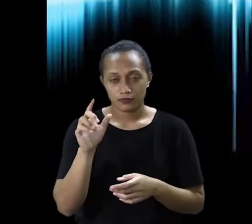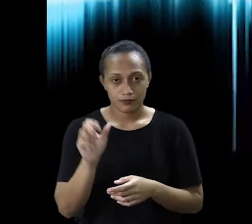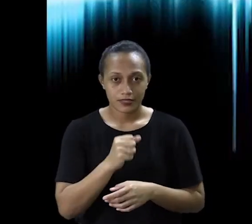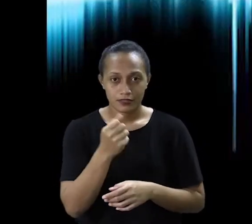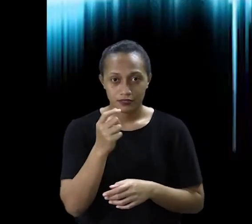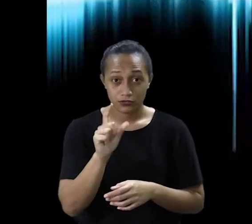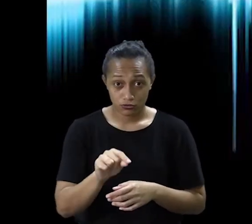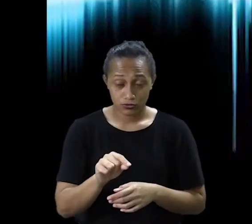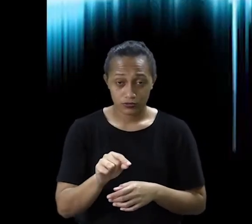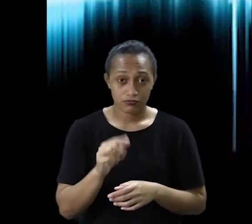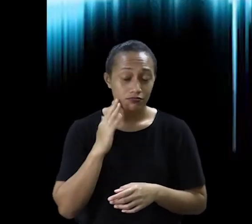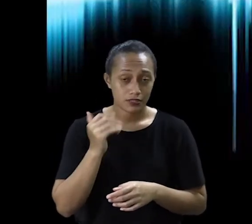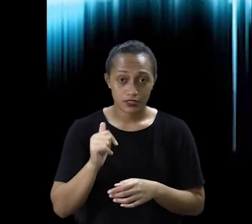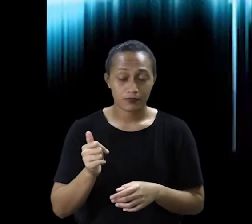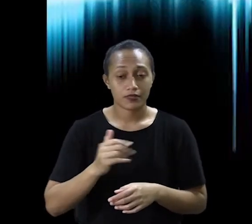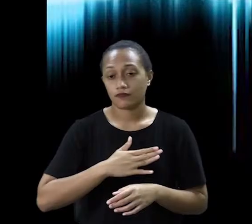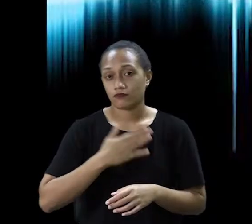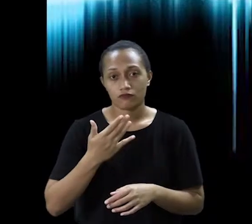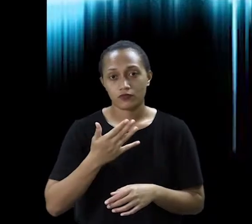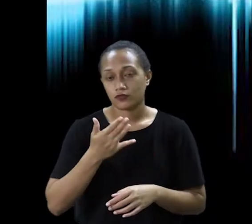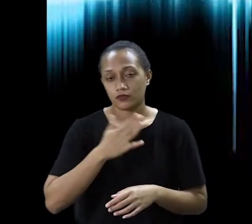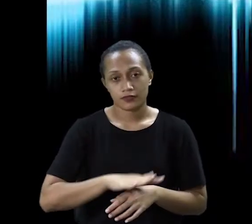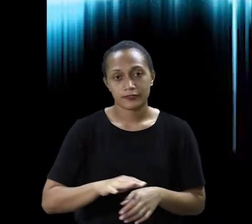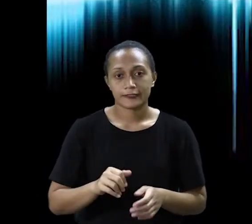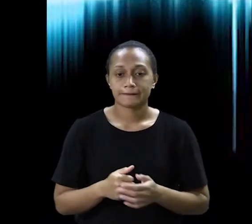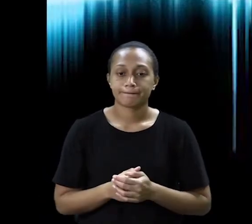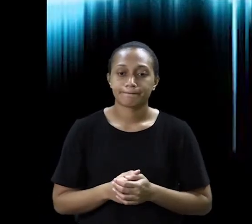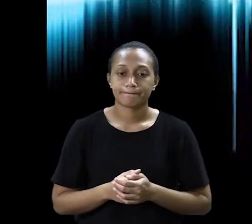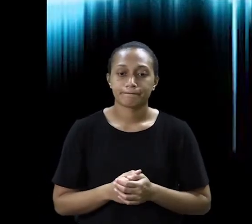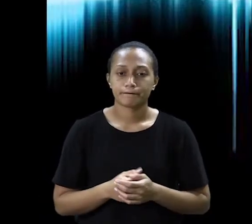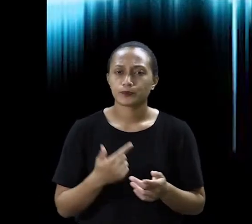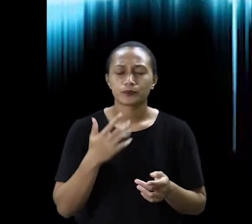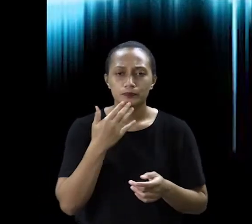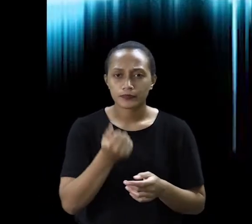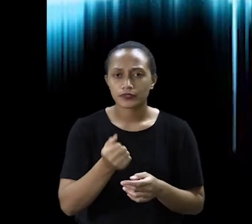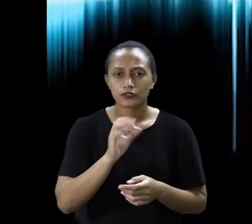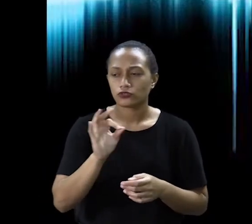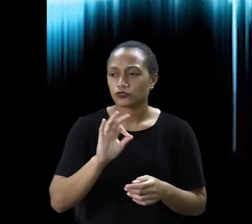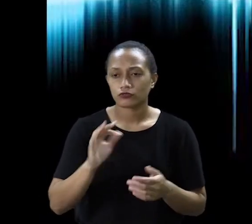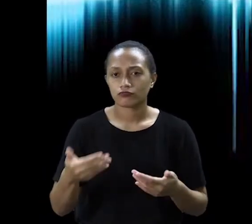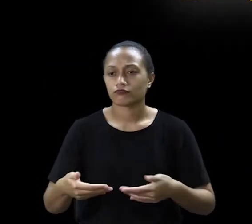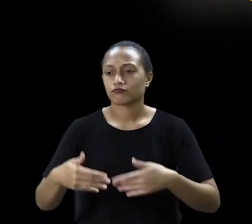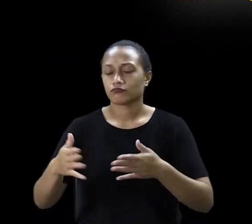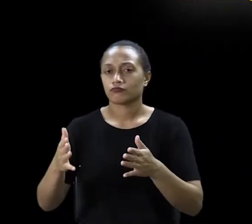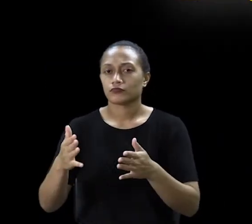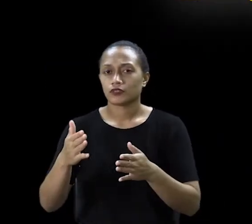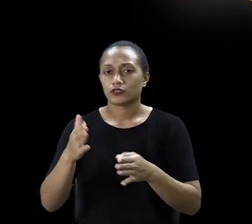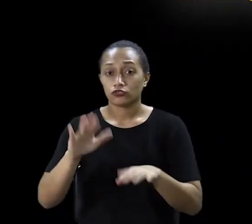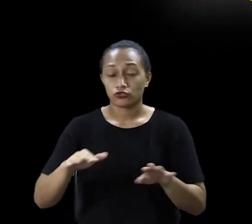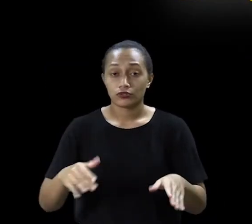like it or not. Audio 6. Please don't let the children play with knives.